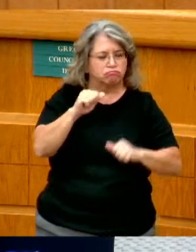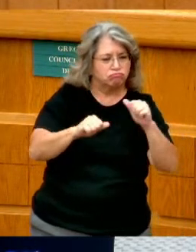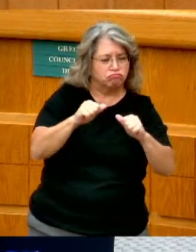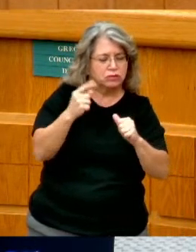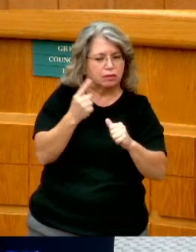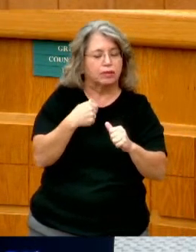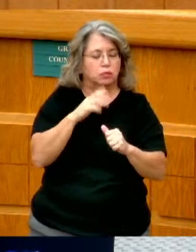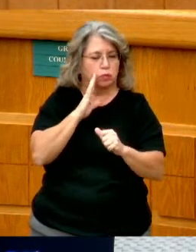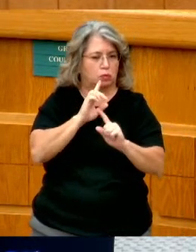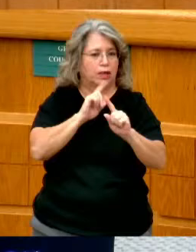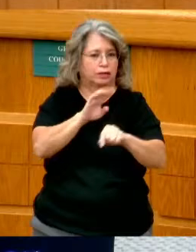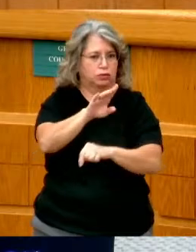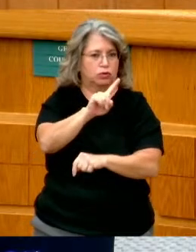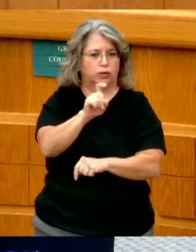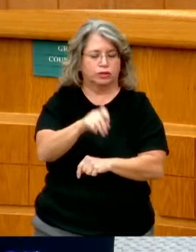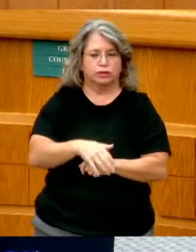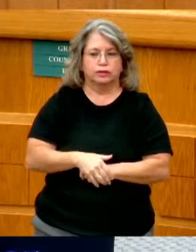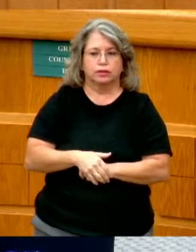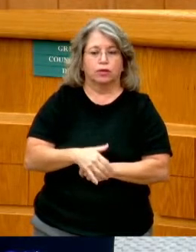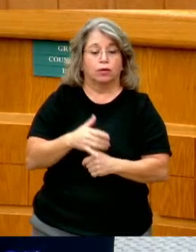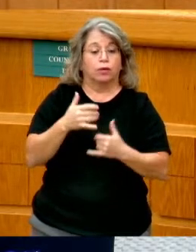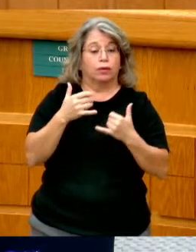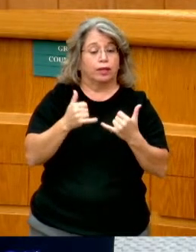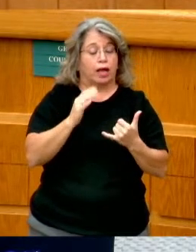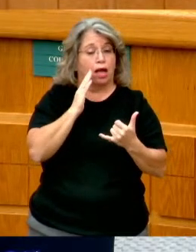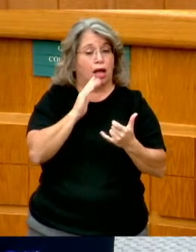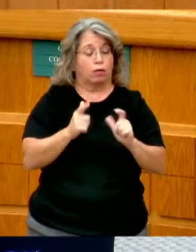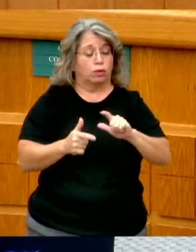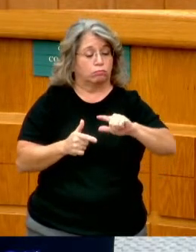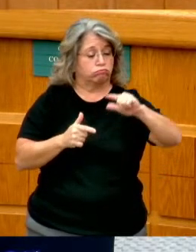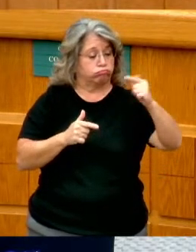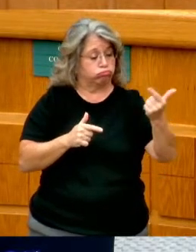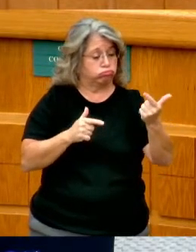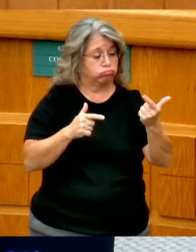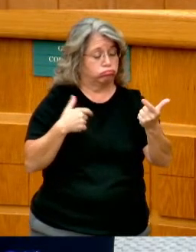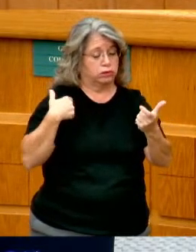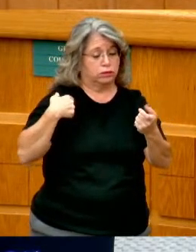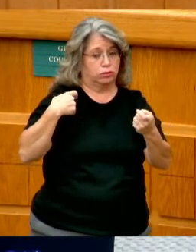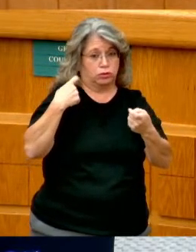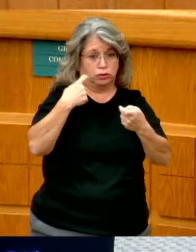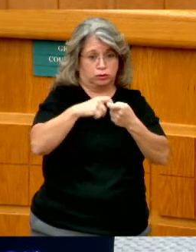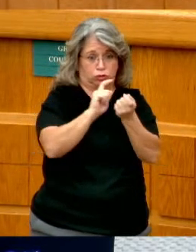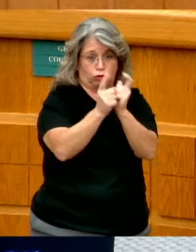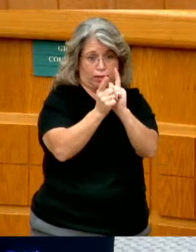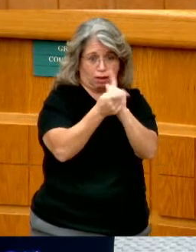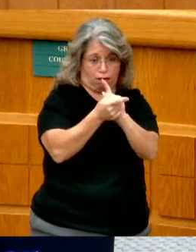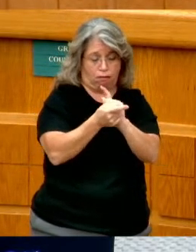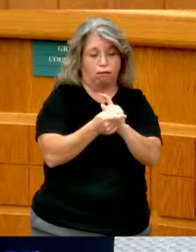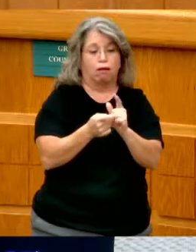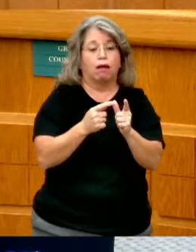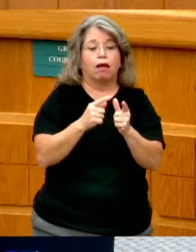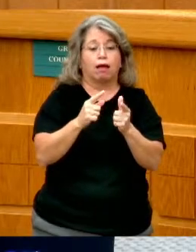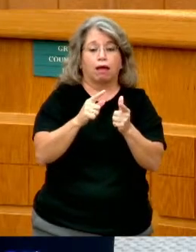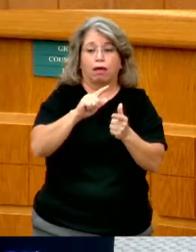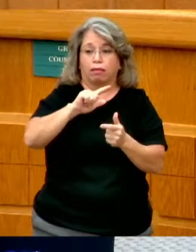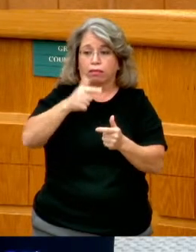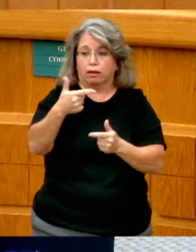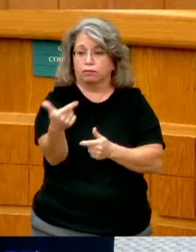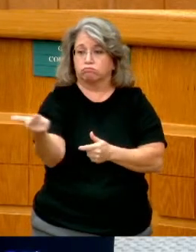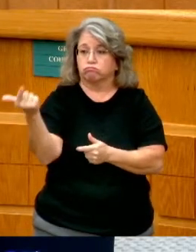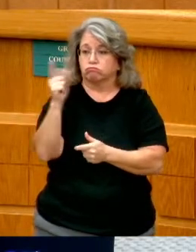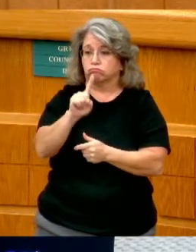that, I will allow Gabby to give us a brief Spanish translation, and then we'll hear from our Health Director, Annette